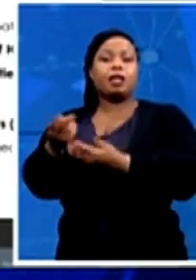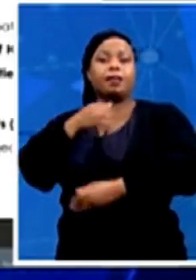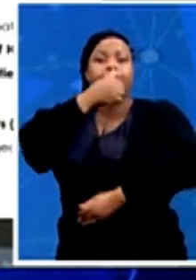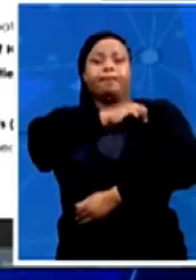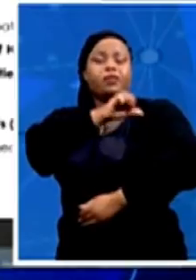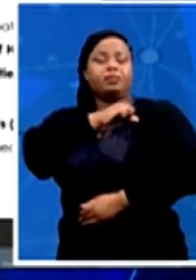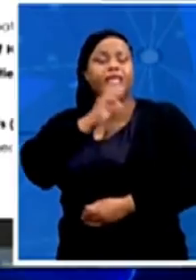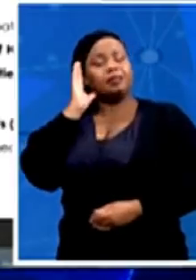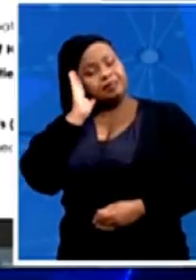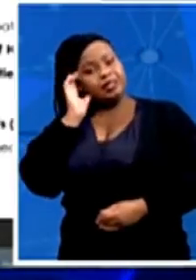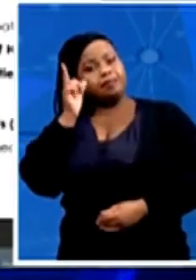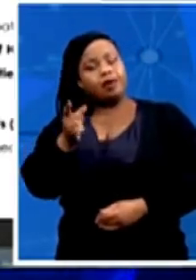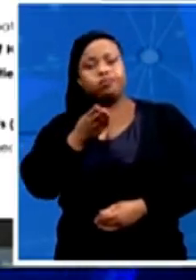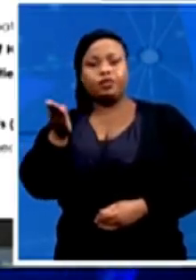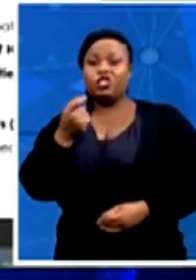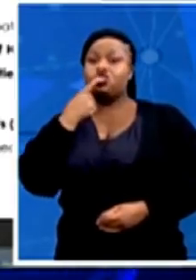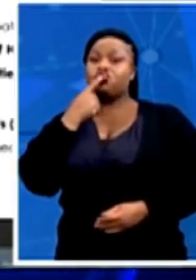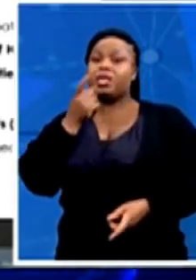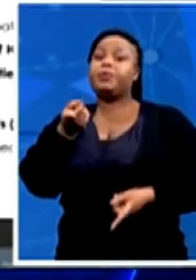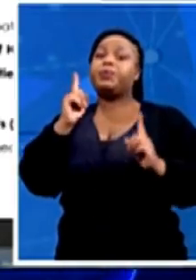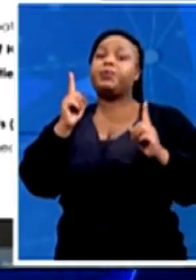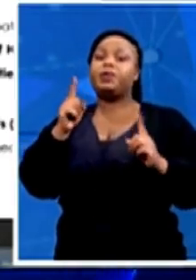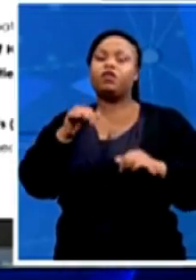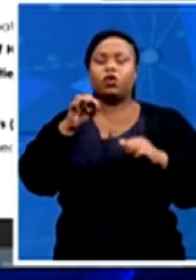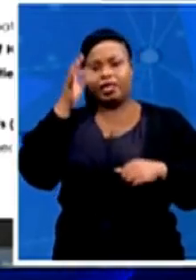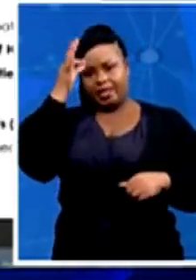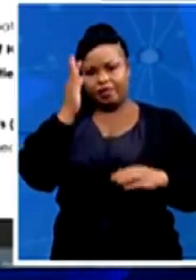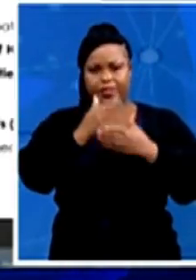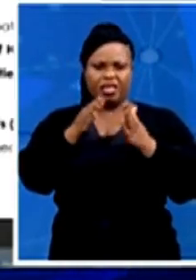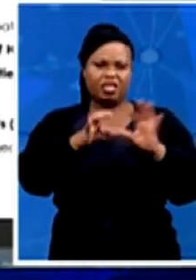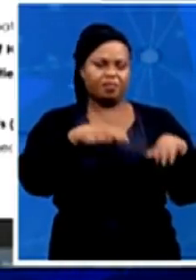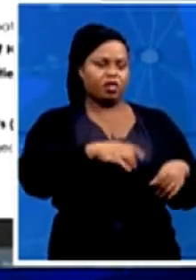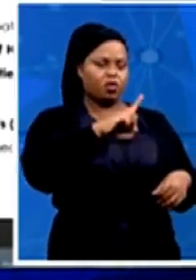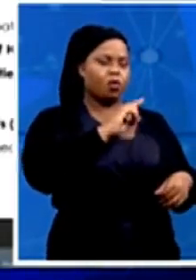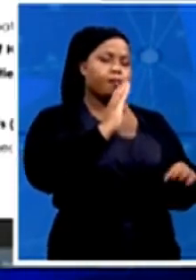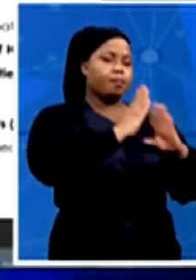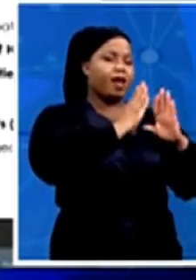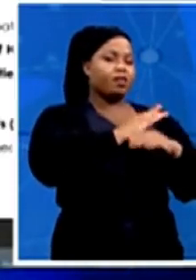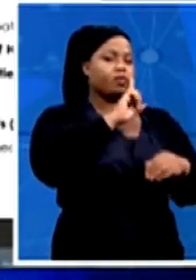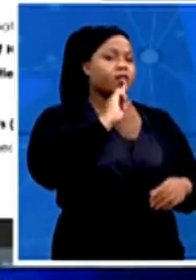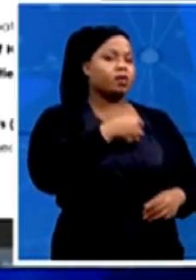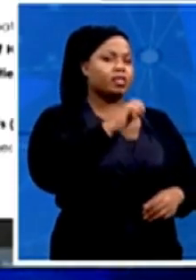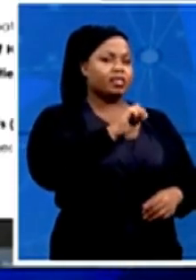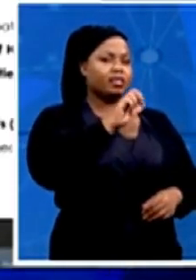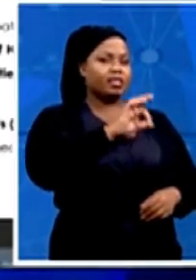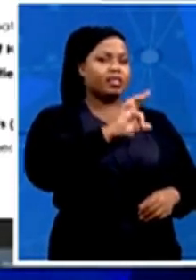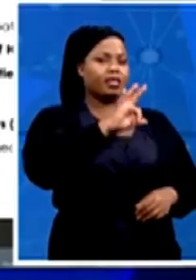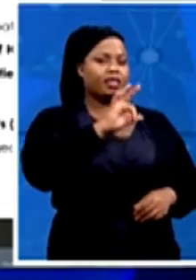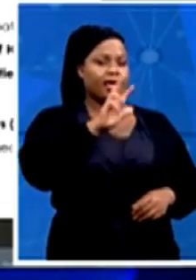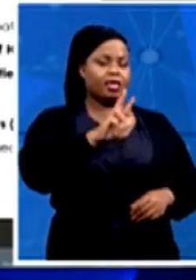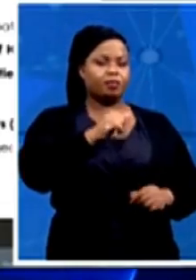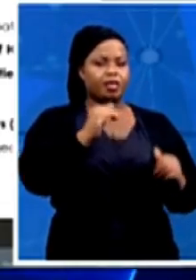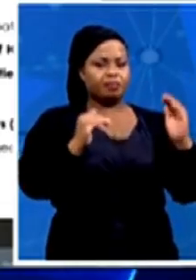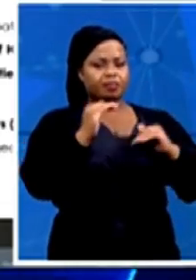public sector. Private sector is at 1,638, and there's a stabilization. If you go to the third bullet, you'll